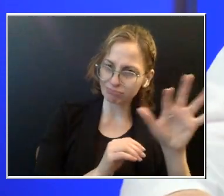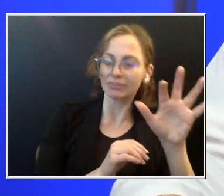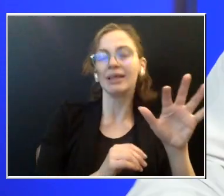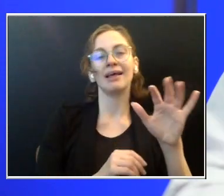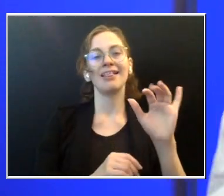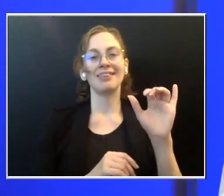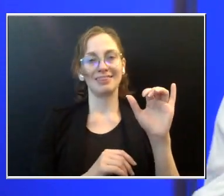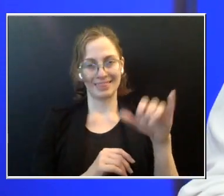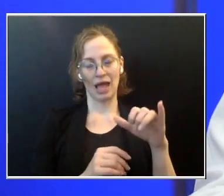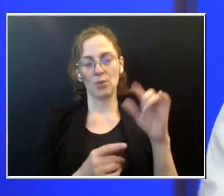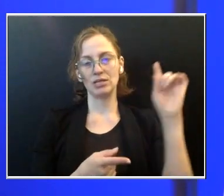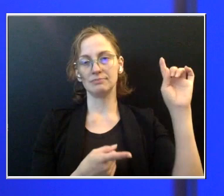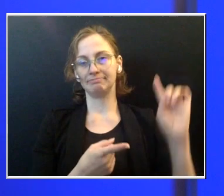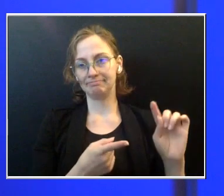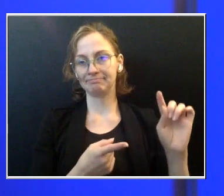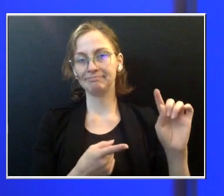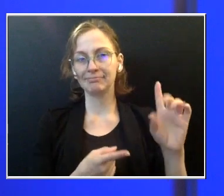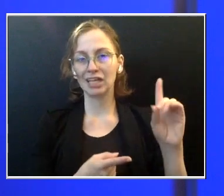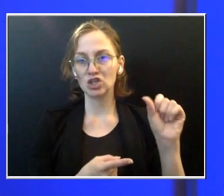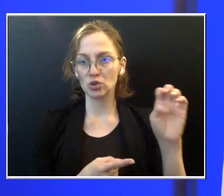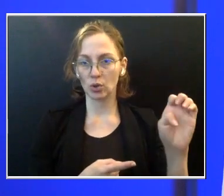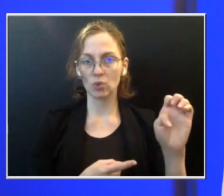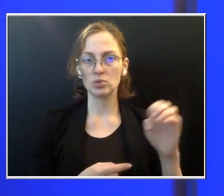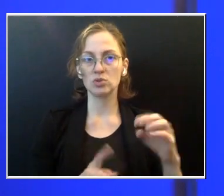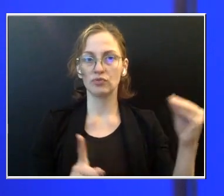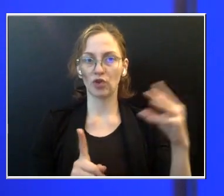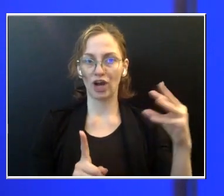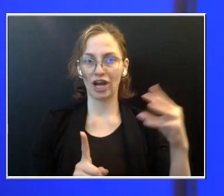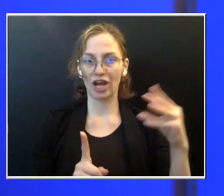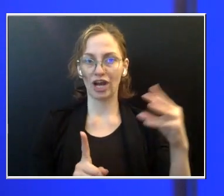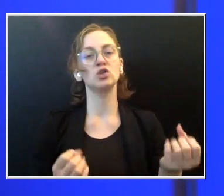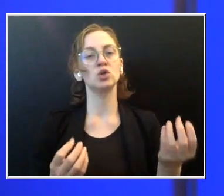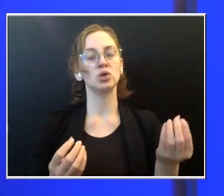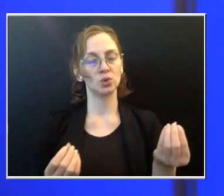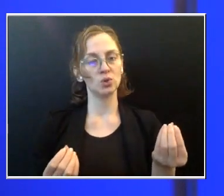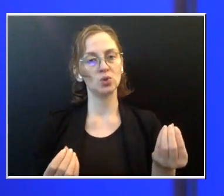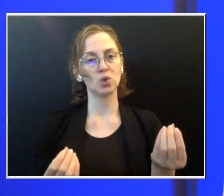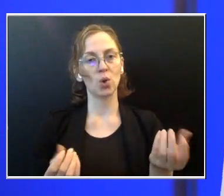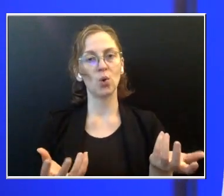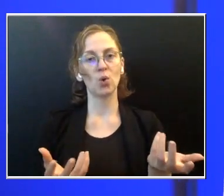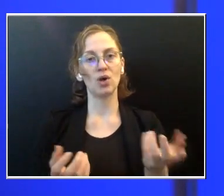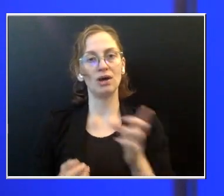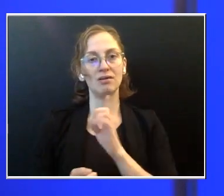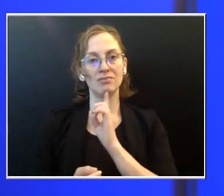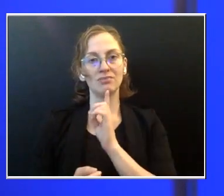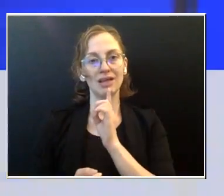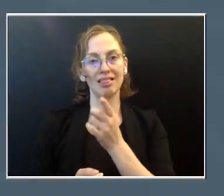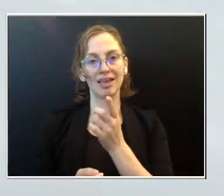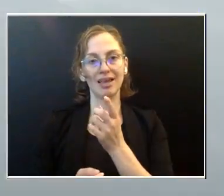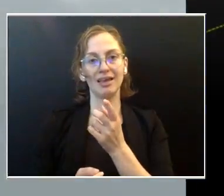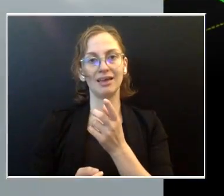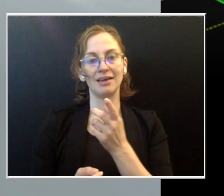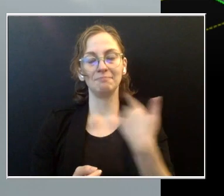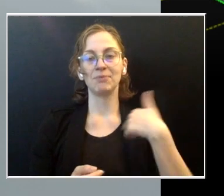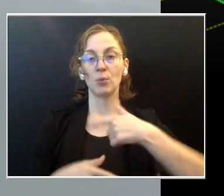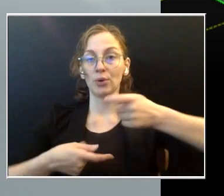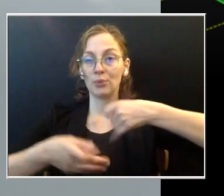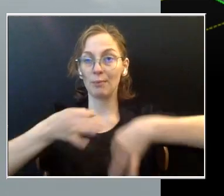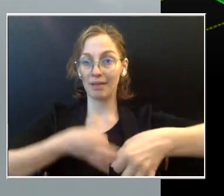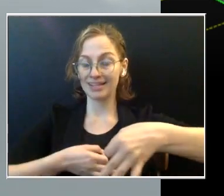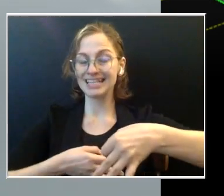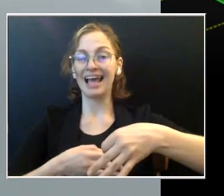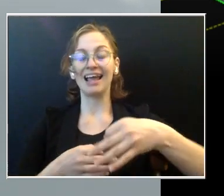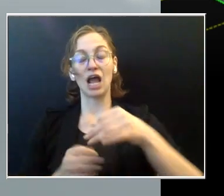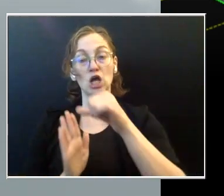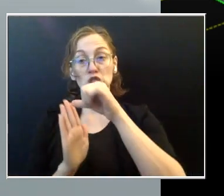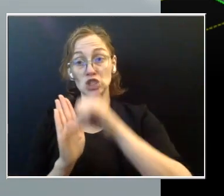there's still a risk further away from that. And so we, in a sense, are substituting for a surgical margin with a radiation margin. So Claudia, Dr. Stecklein